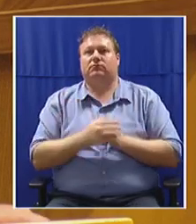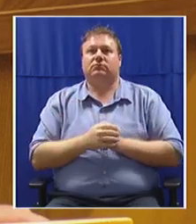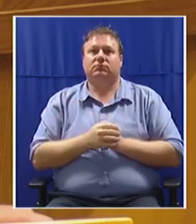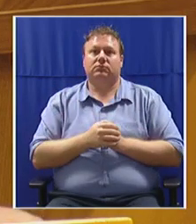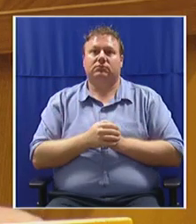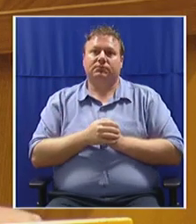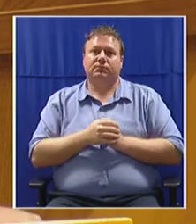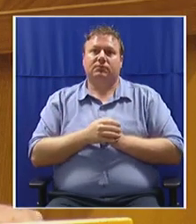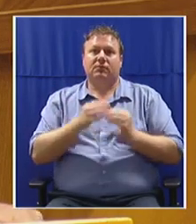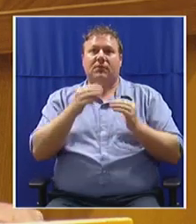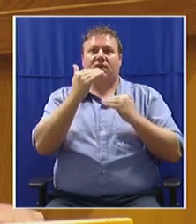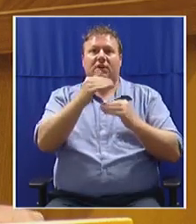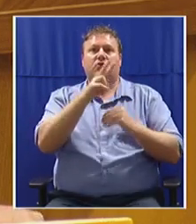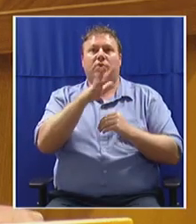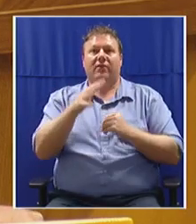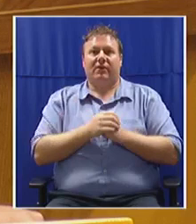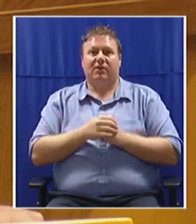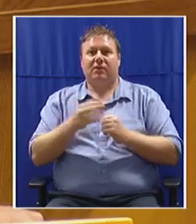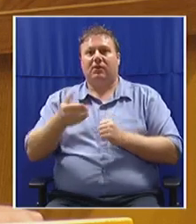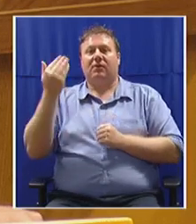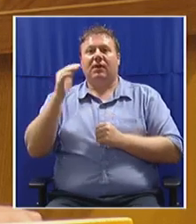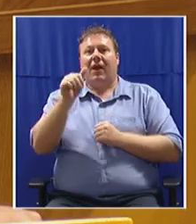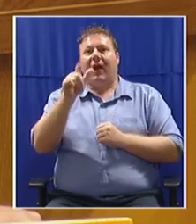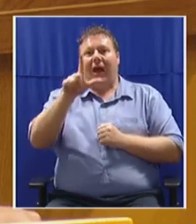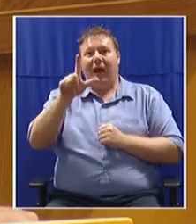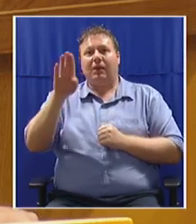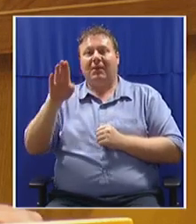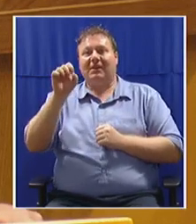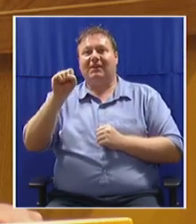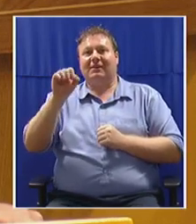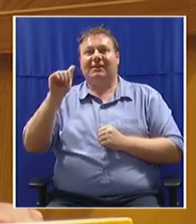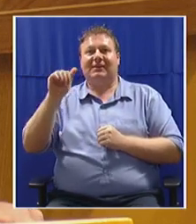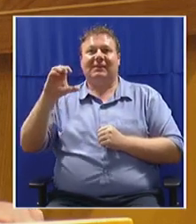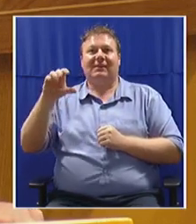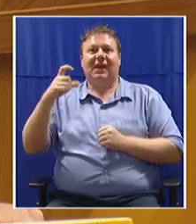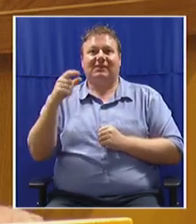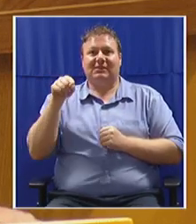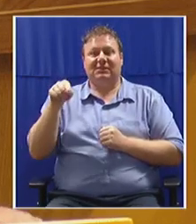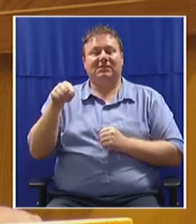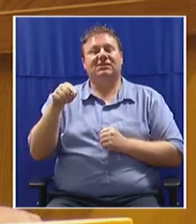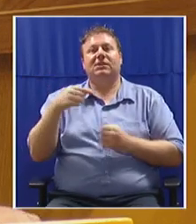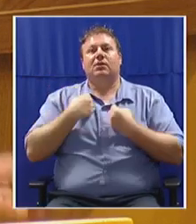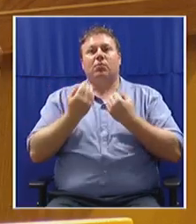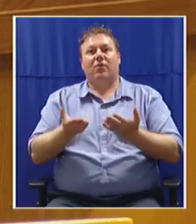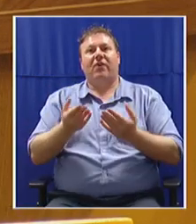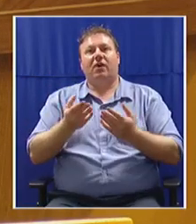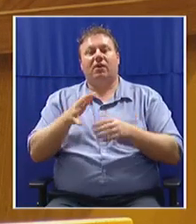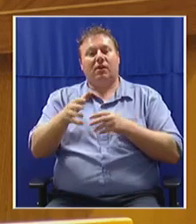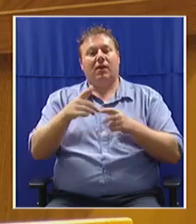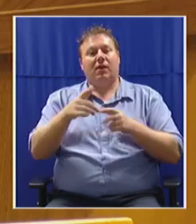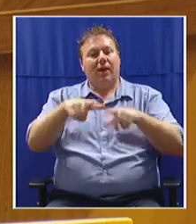Former Constitutional Court Judge Albie Sachs pointed out that providing for expropriation without compensation